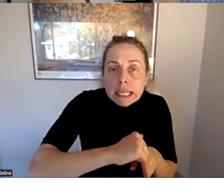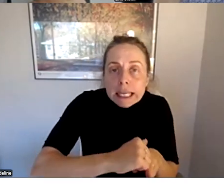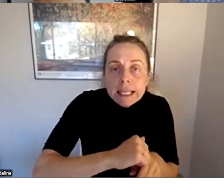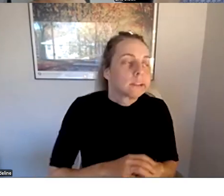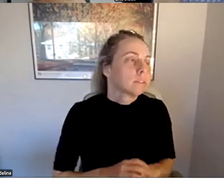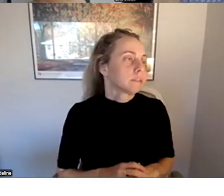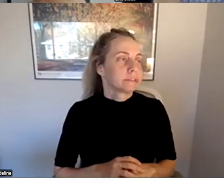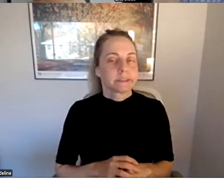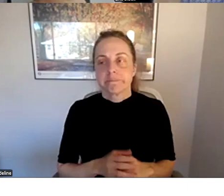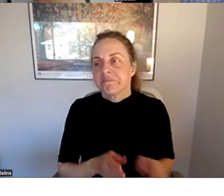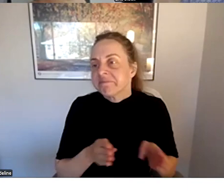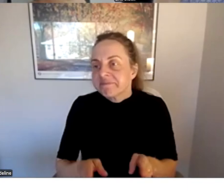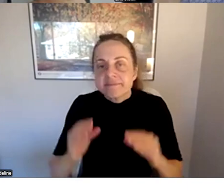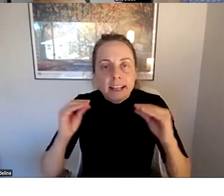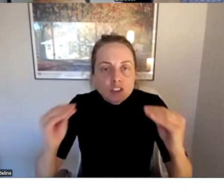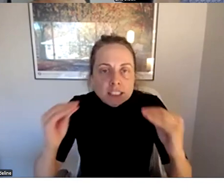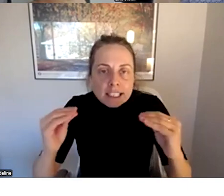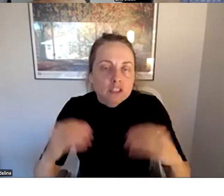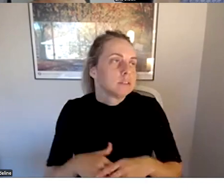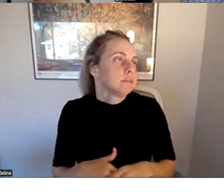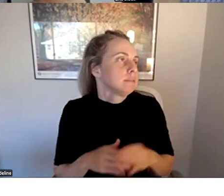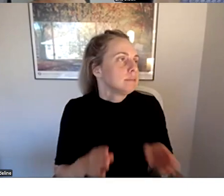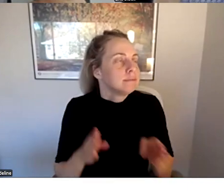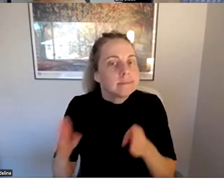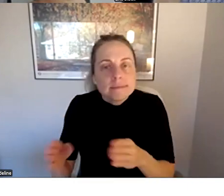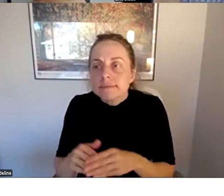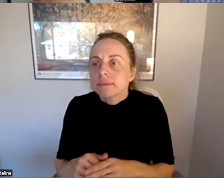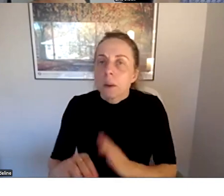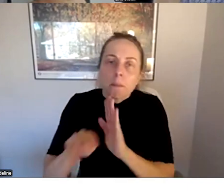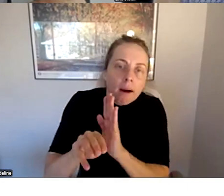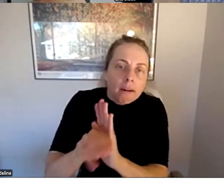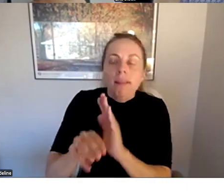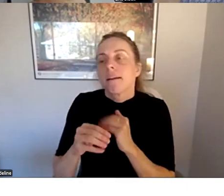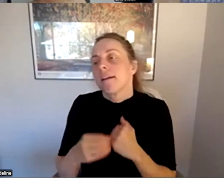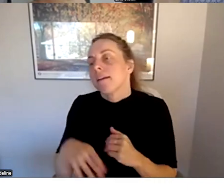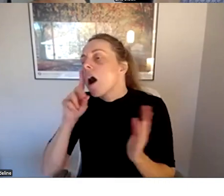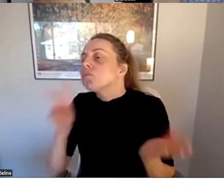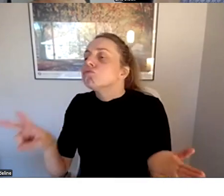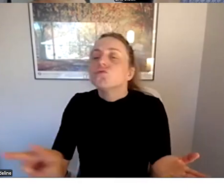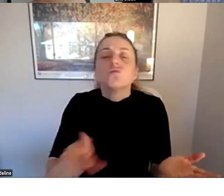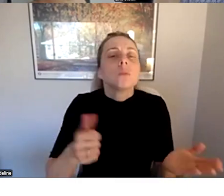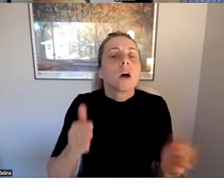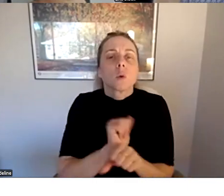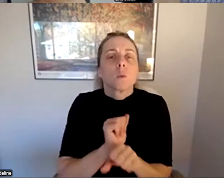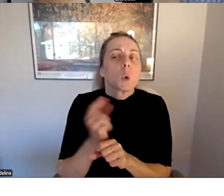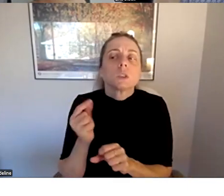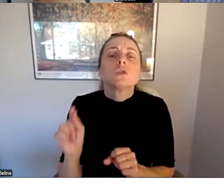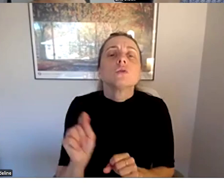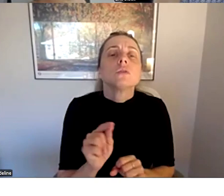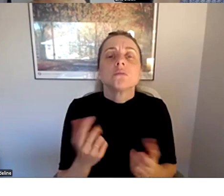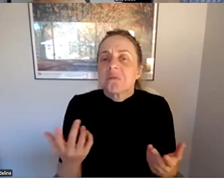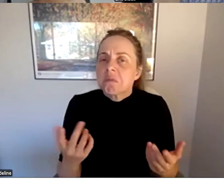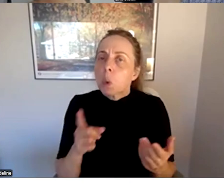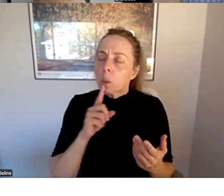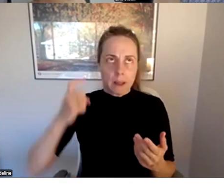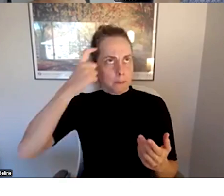or, you know, education, or modeling or checking out what other employers are doing, but just really being